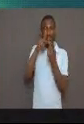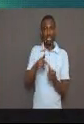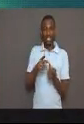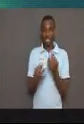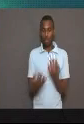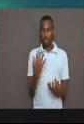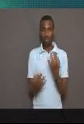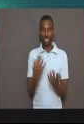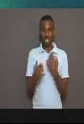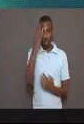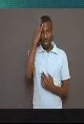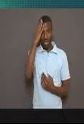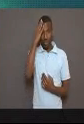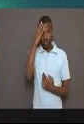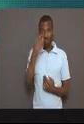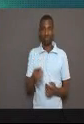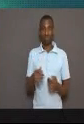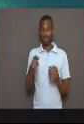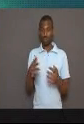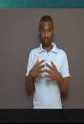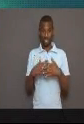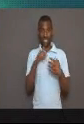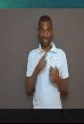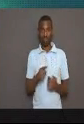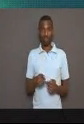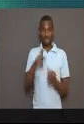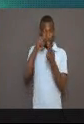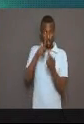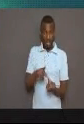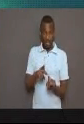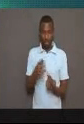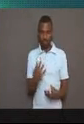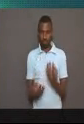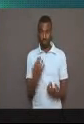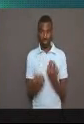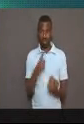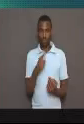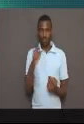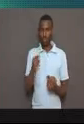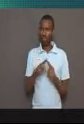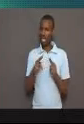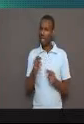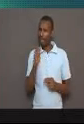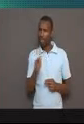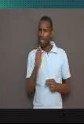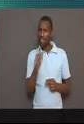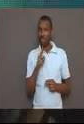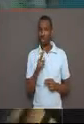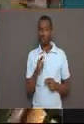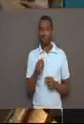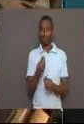A pressure cooker is one of the fastest ways to cook food.